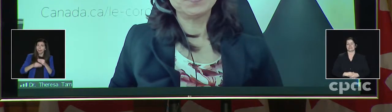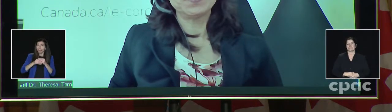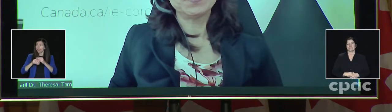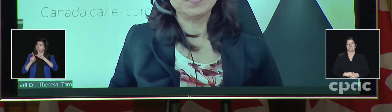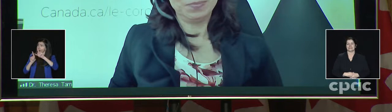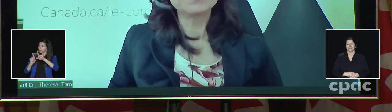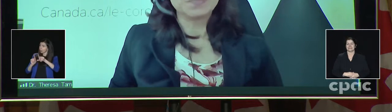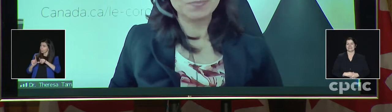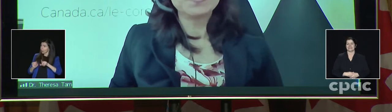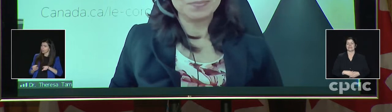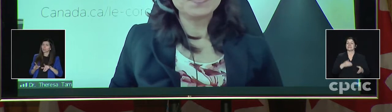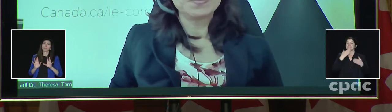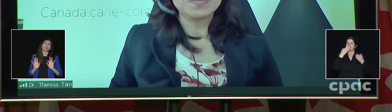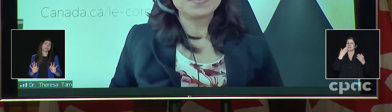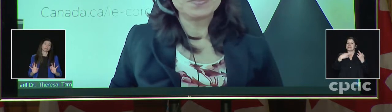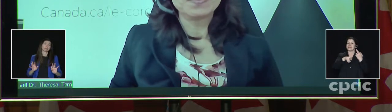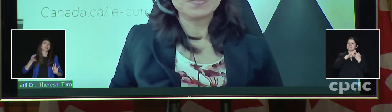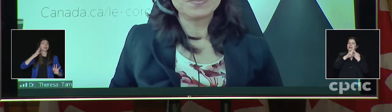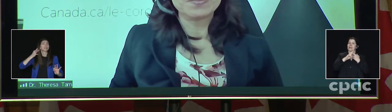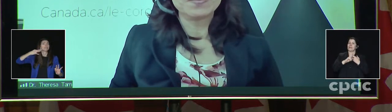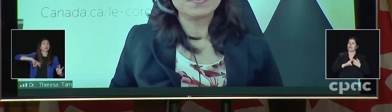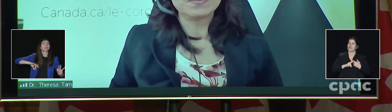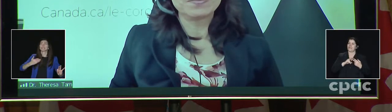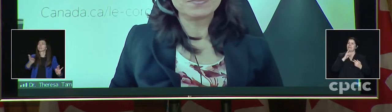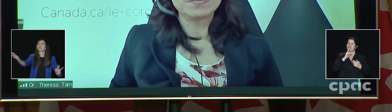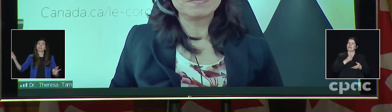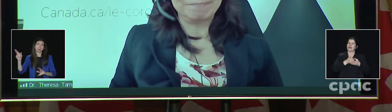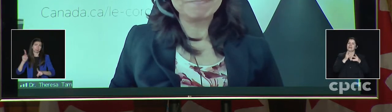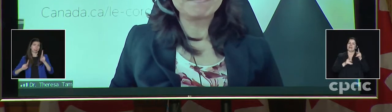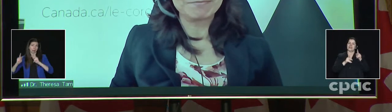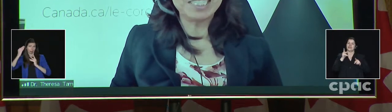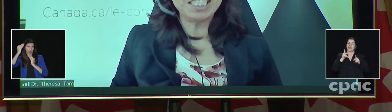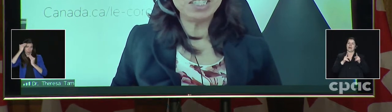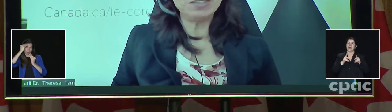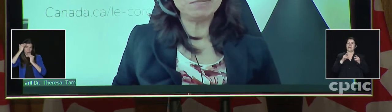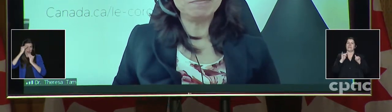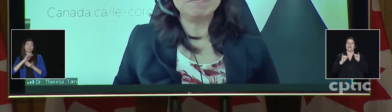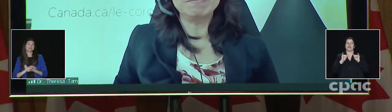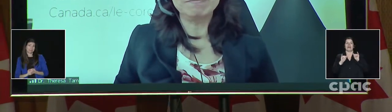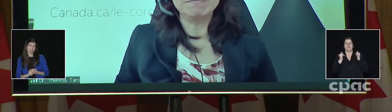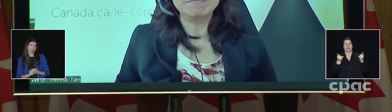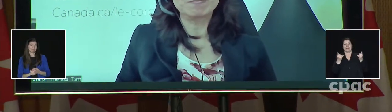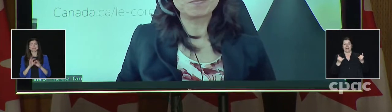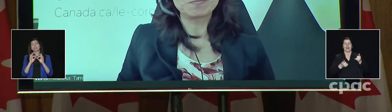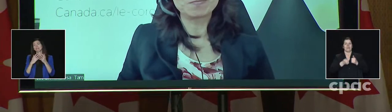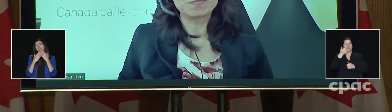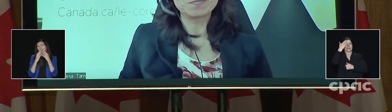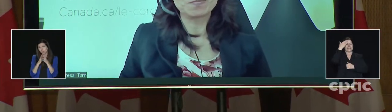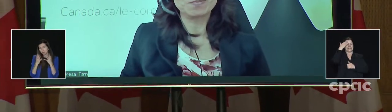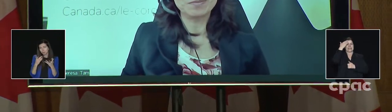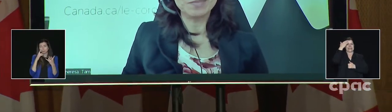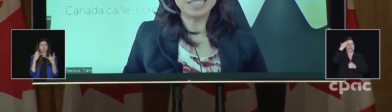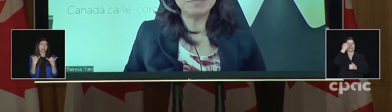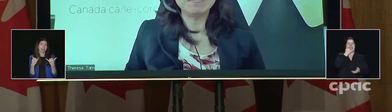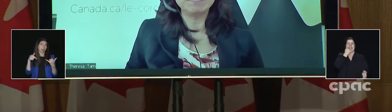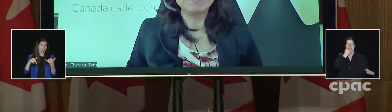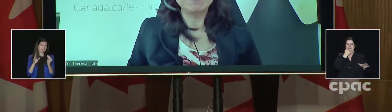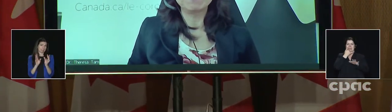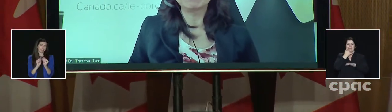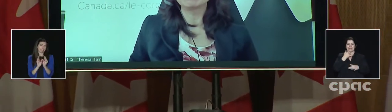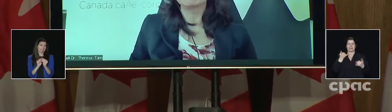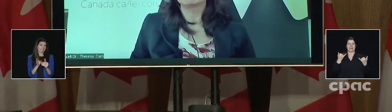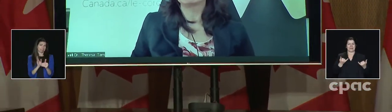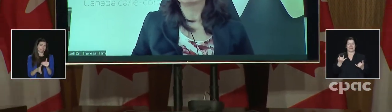of what the facts are in this. Thank you very much. And this puts an end to this press conference. Thank you. Bye.